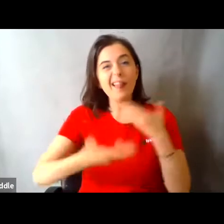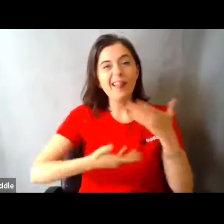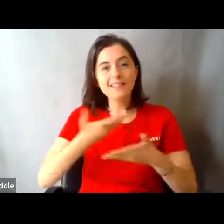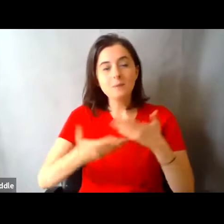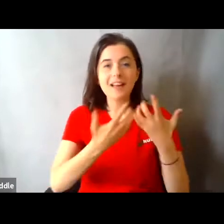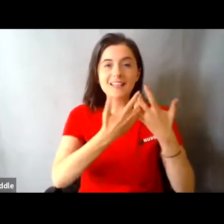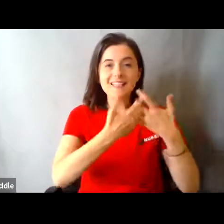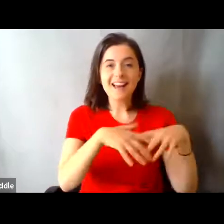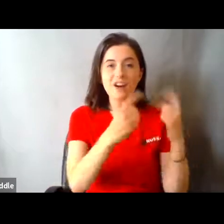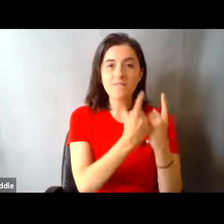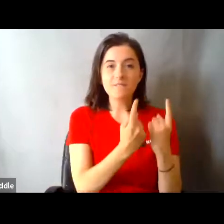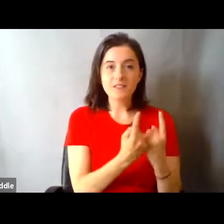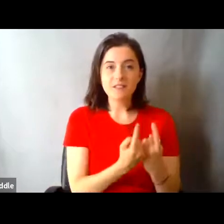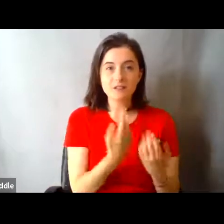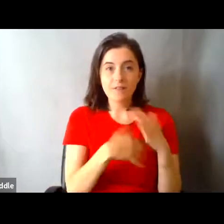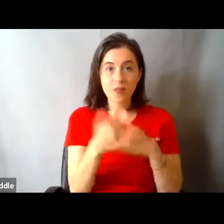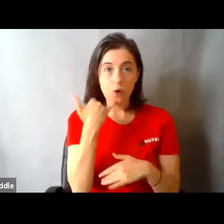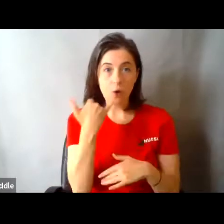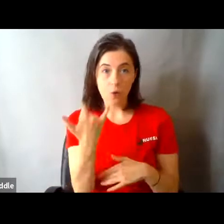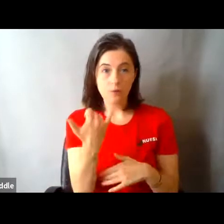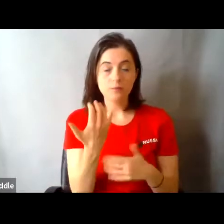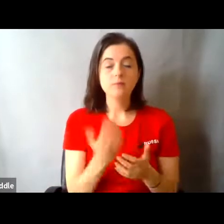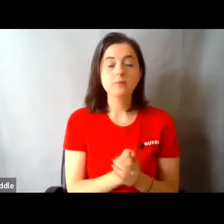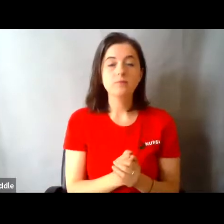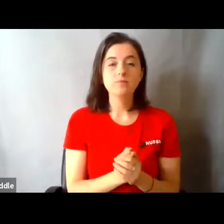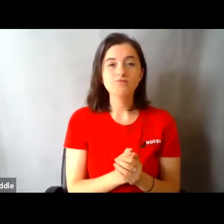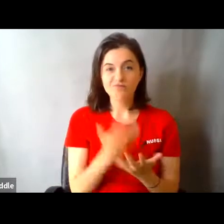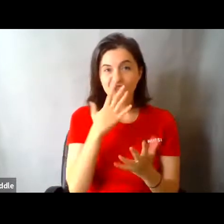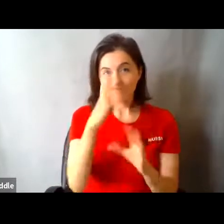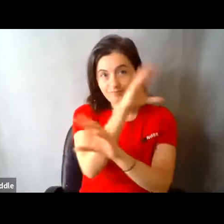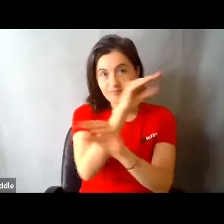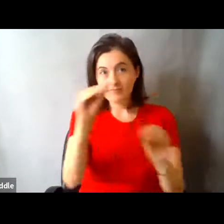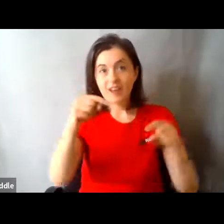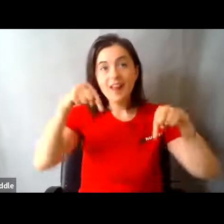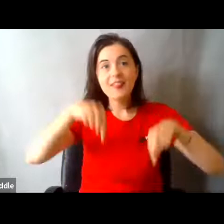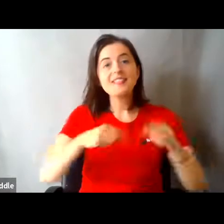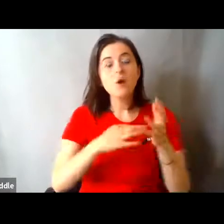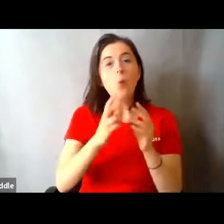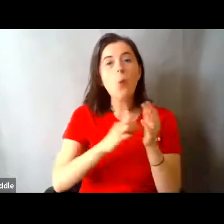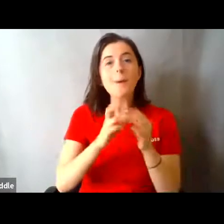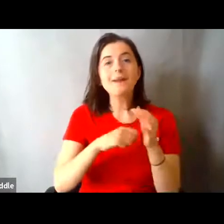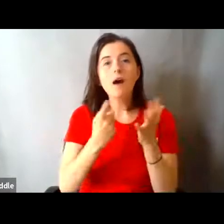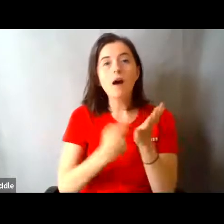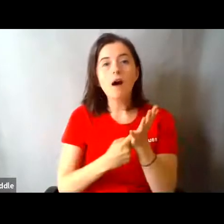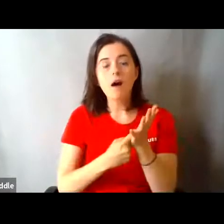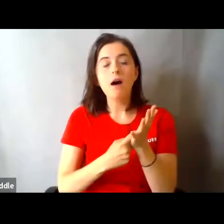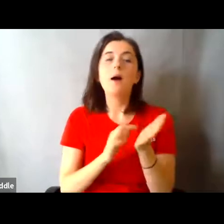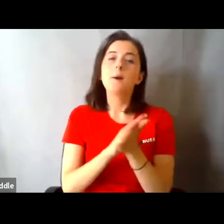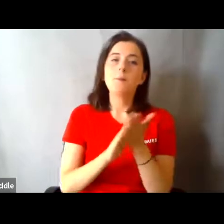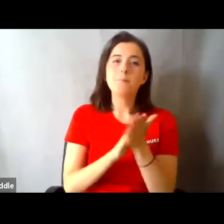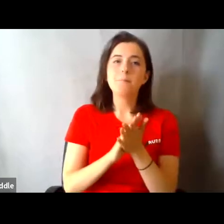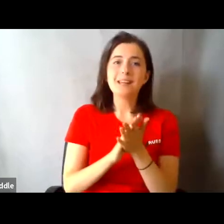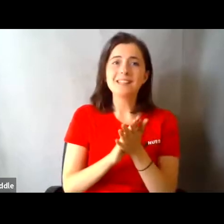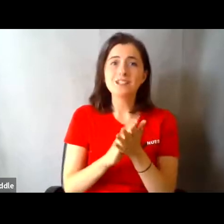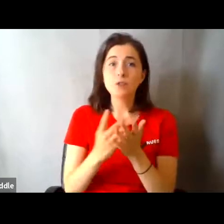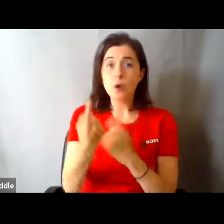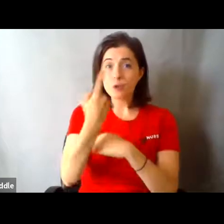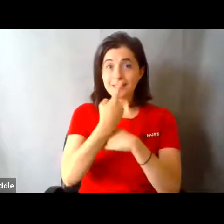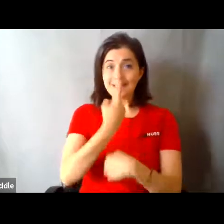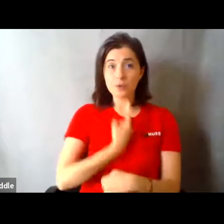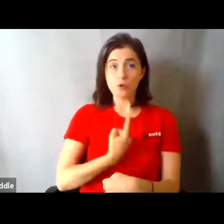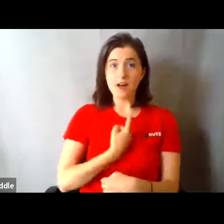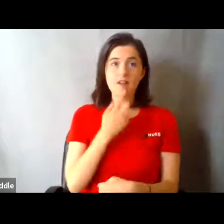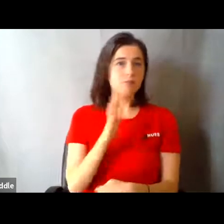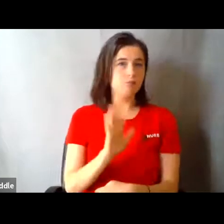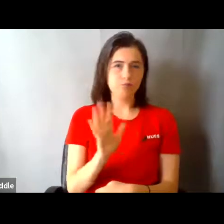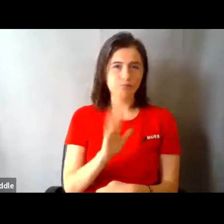technical features of this call. Just so you're aware, it's a webinar format, so you will only see the speakers. You